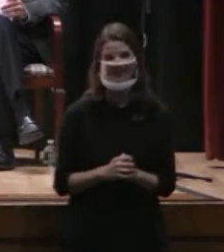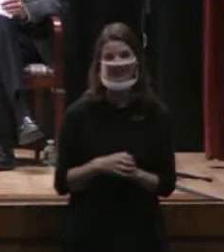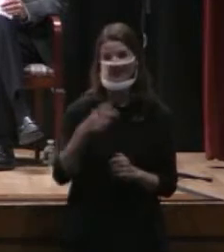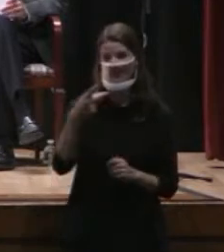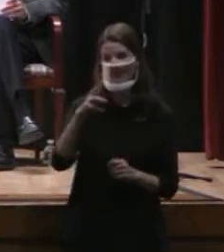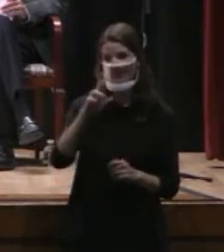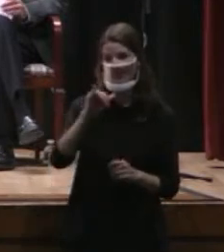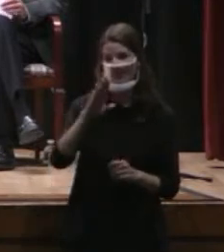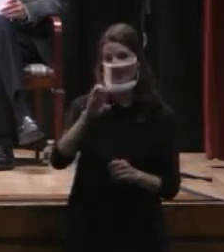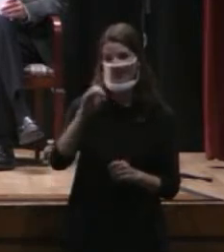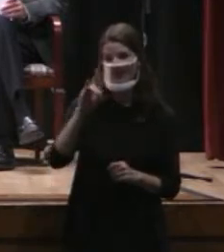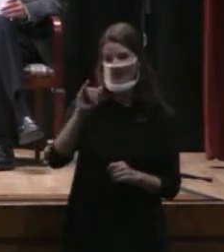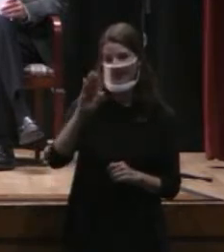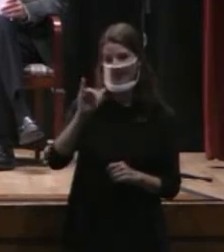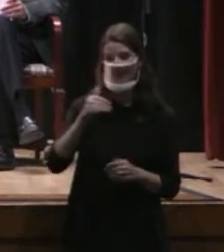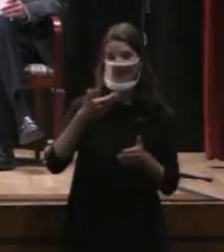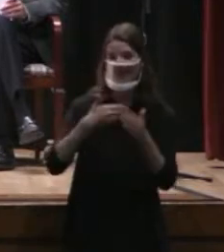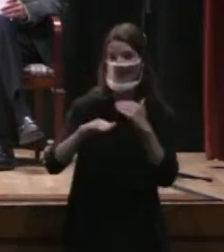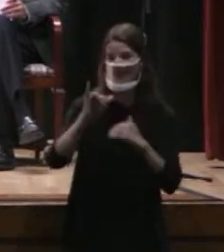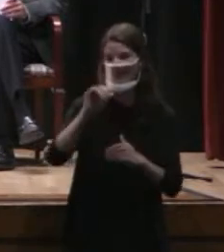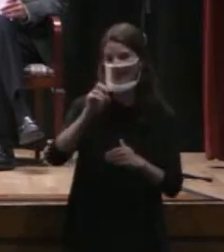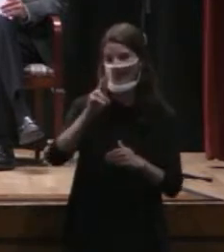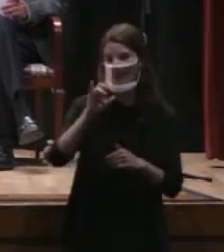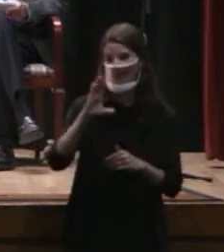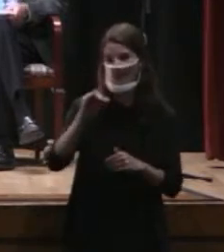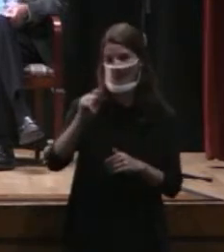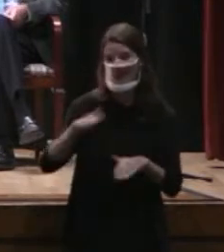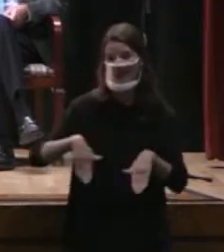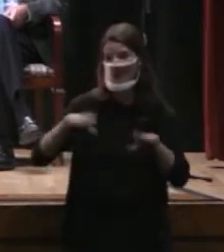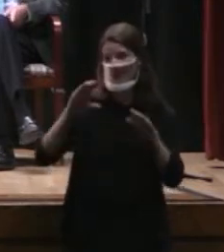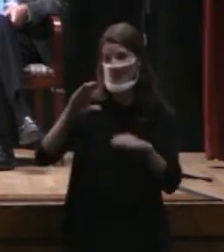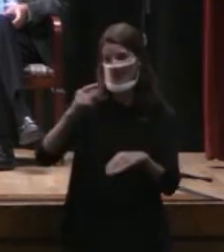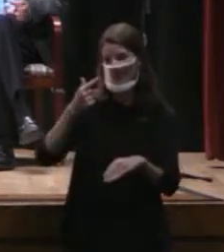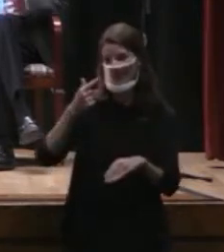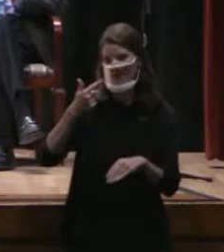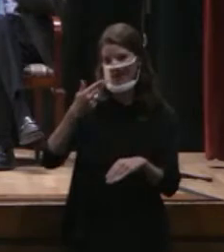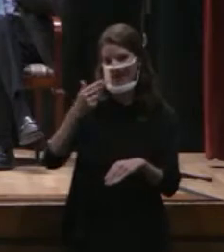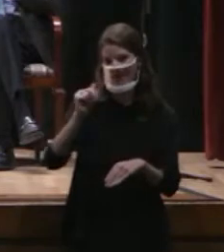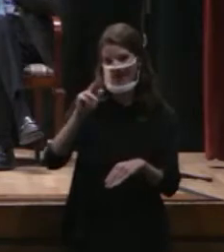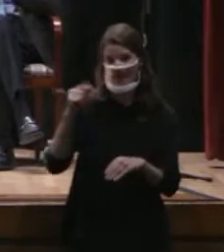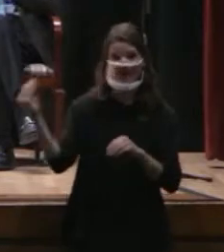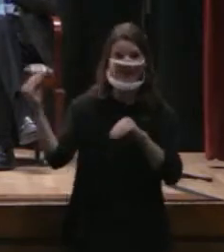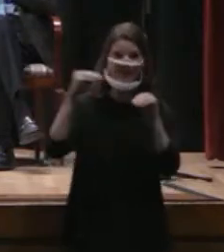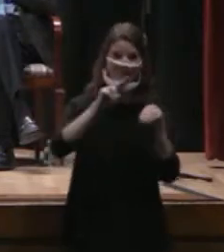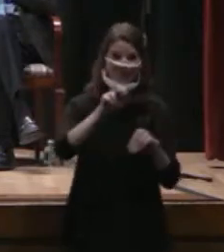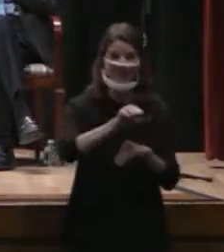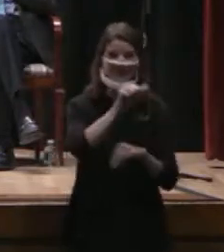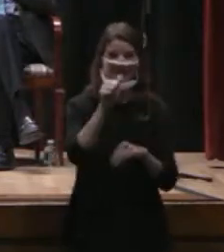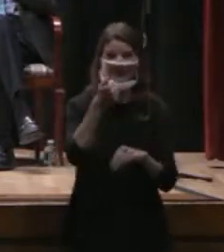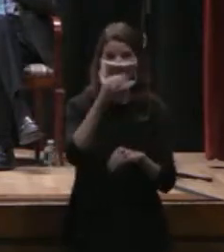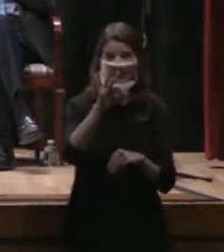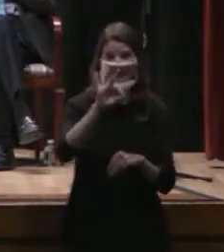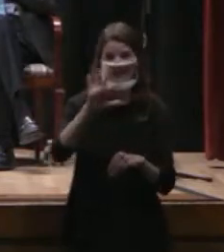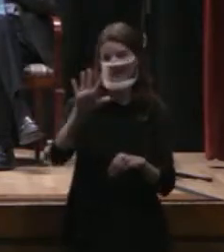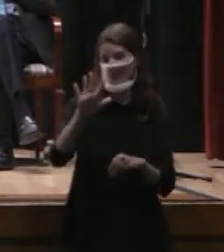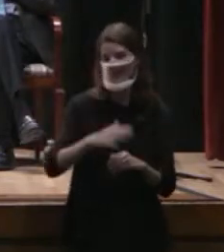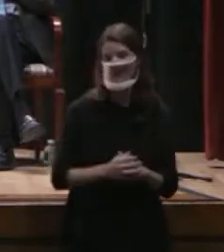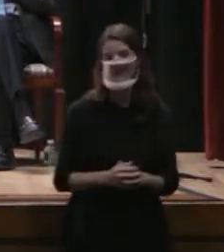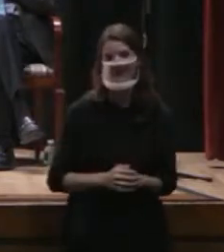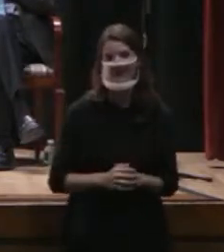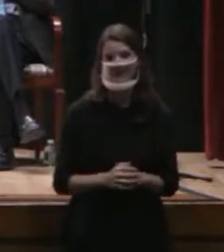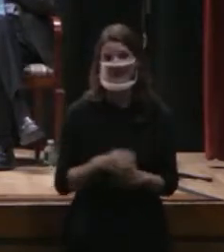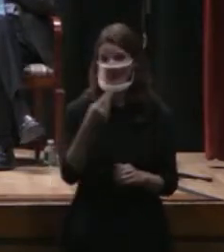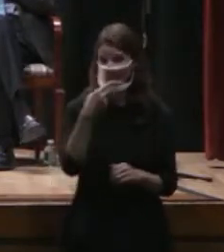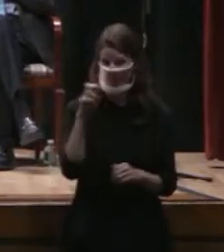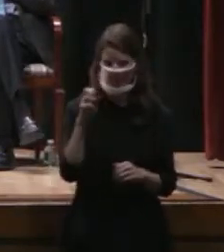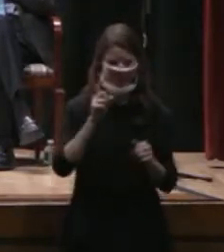Prince Diaby was born in the Ivory Coast, raised in Ghana, and came to the United States in 1995.